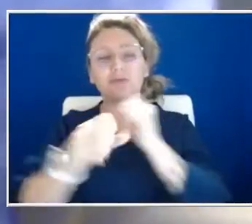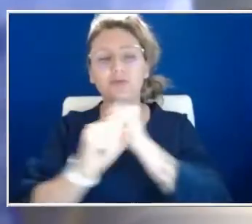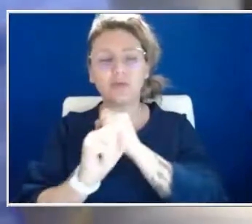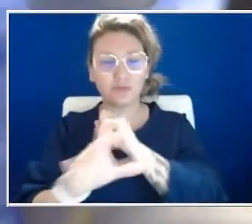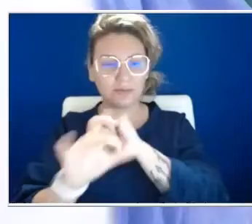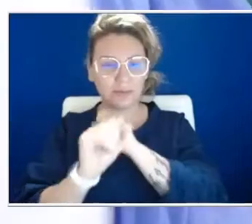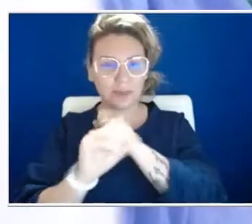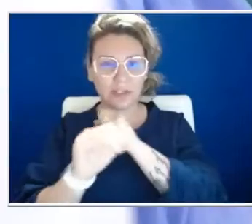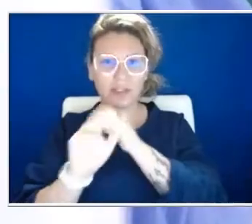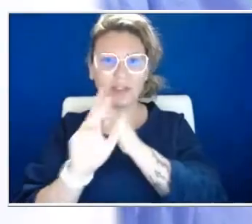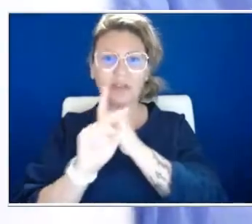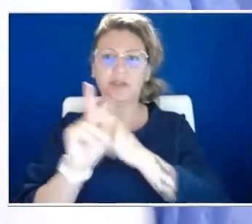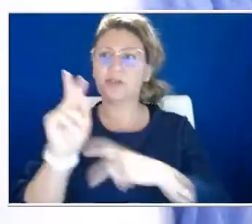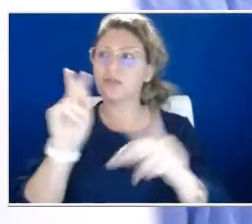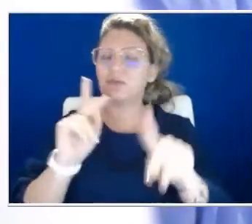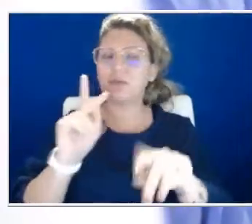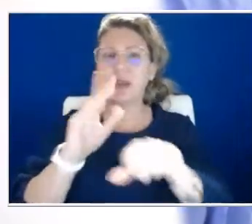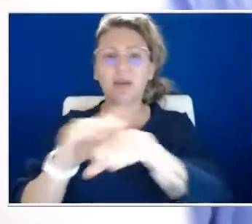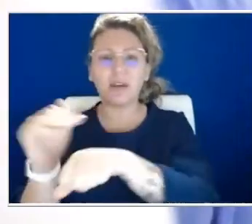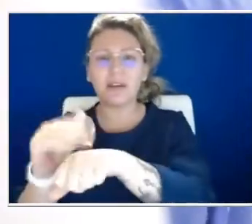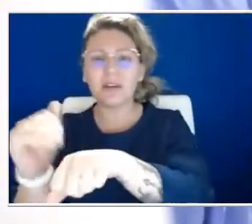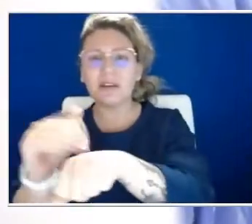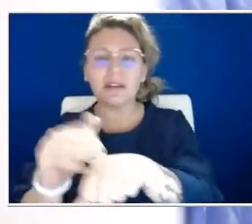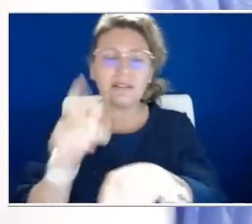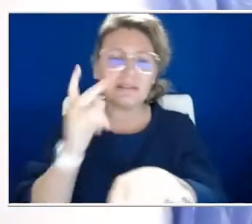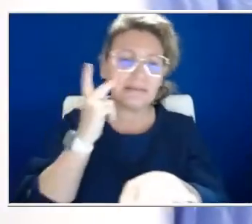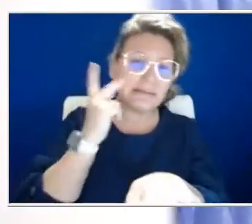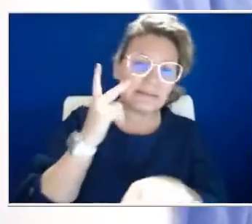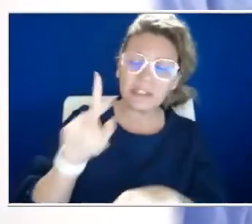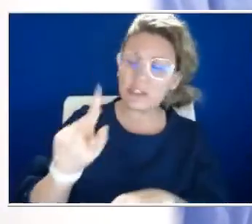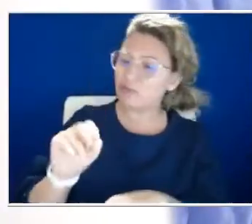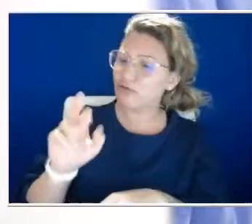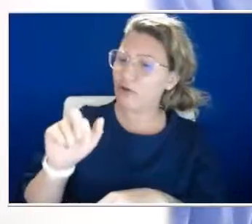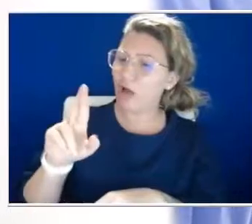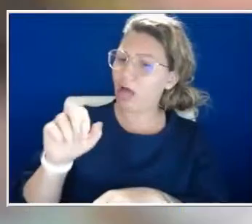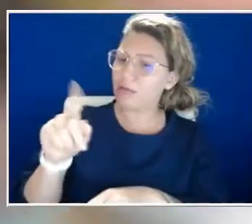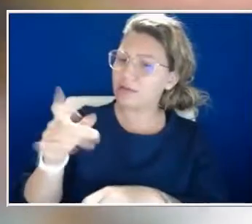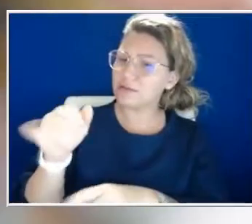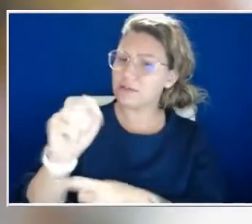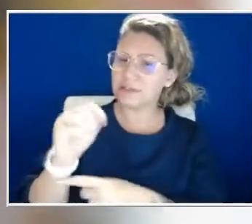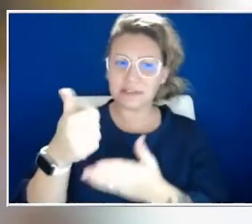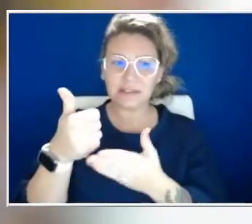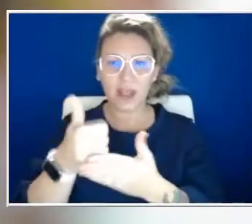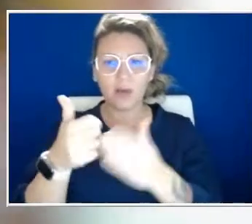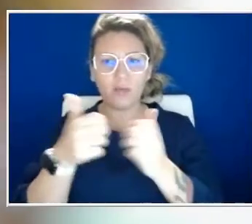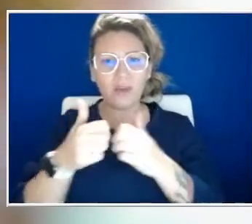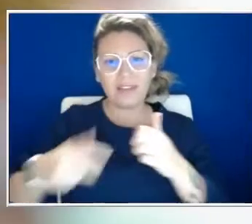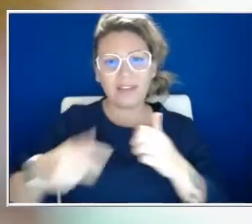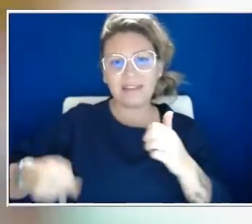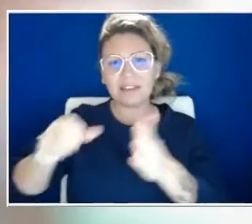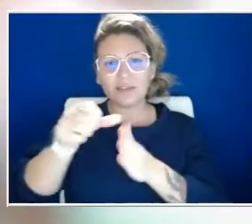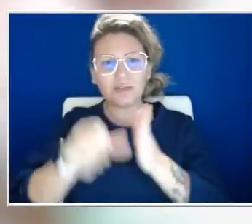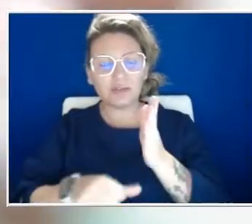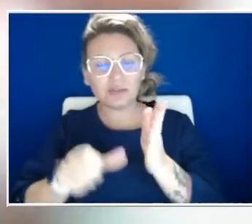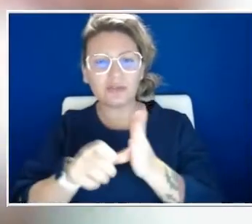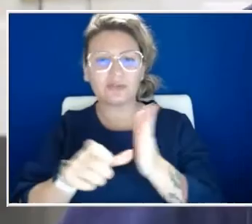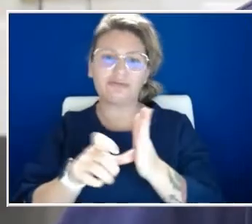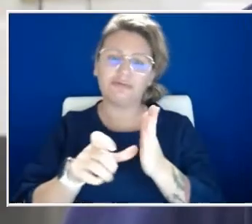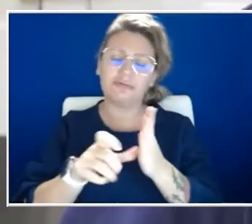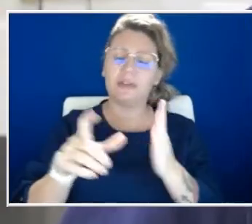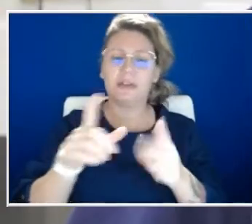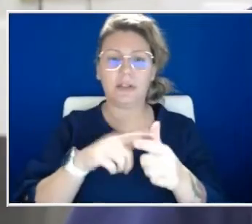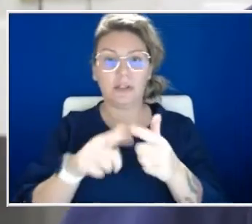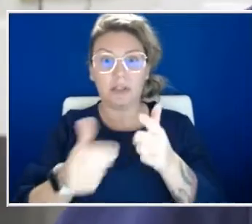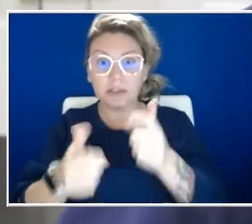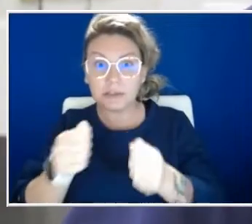to see if there was a urologist that might be available to help with kidney surgery. In the meantime, I also started getting texts from other people.